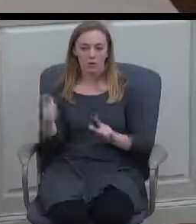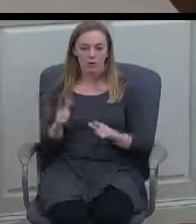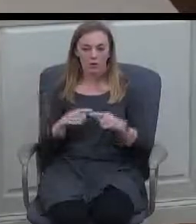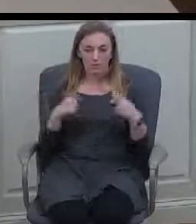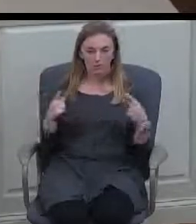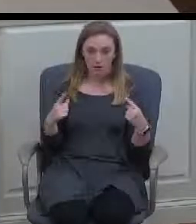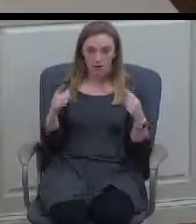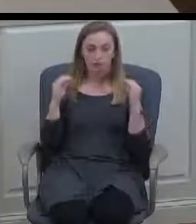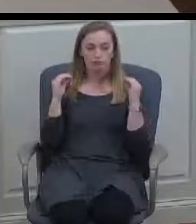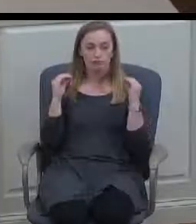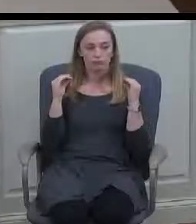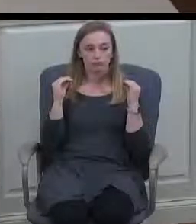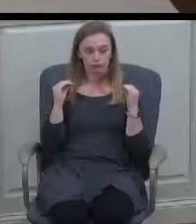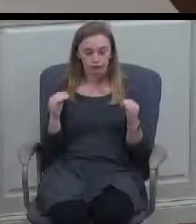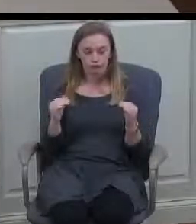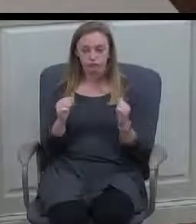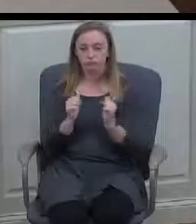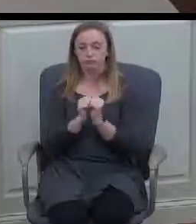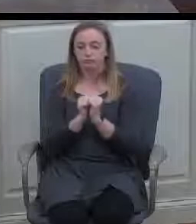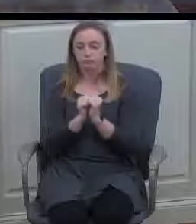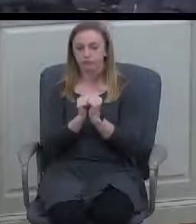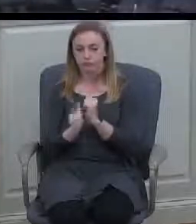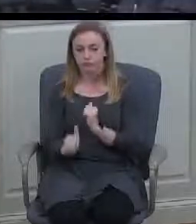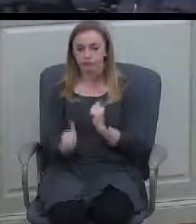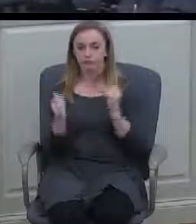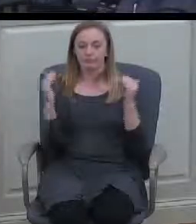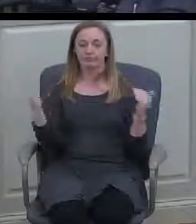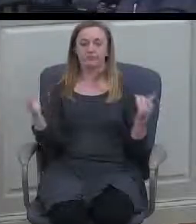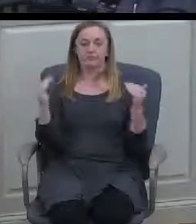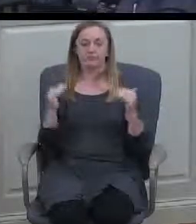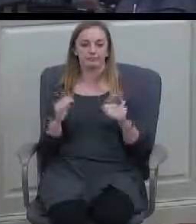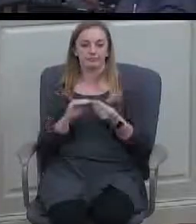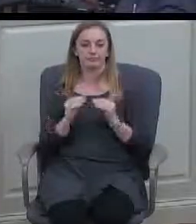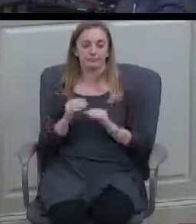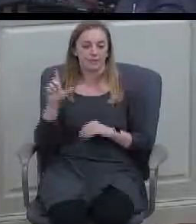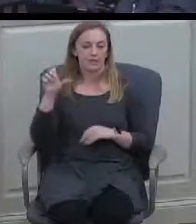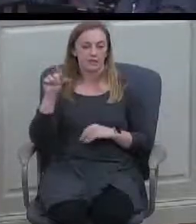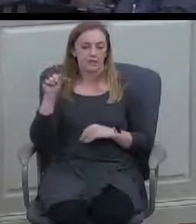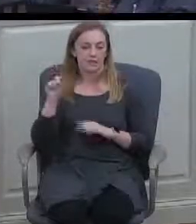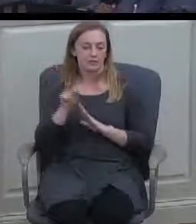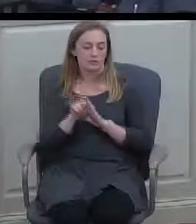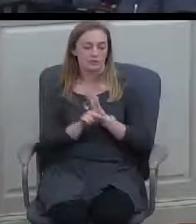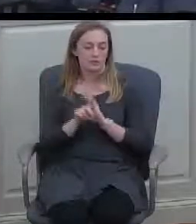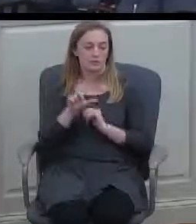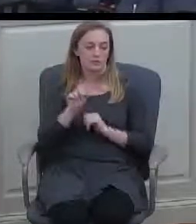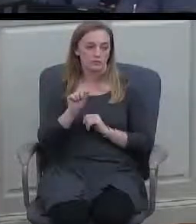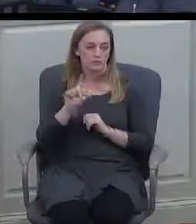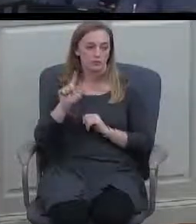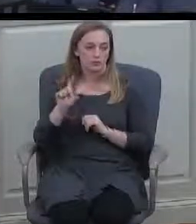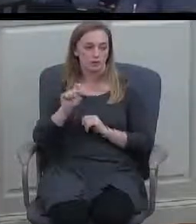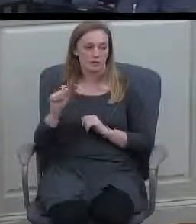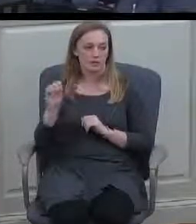Aye. Enough trash talking. Item 20 is resolution number